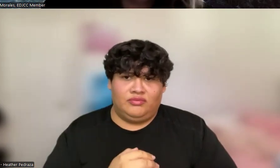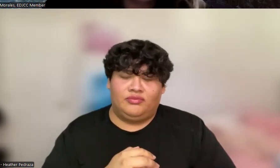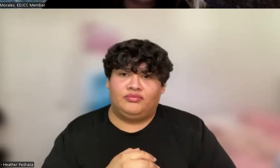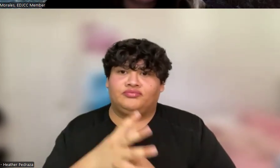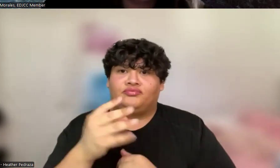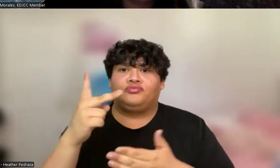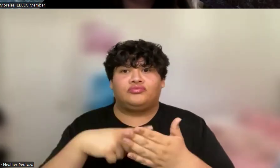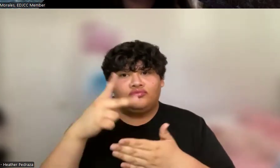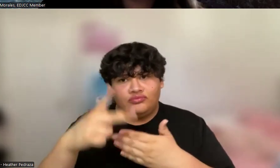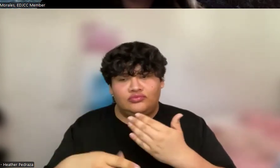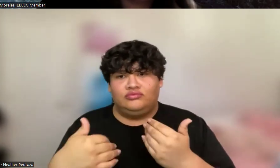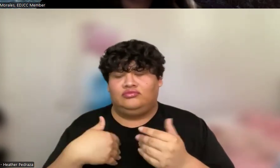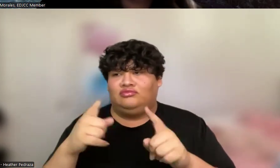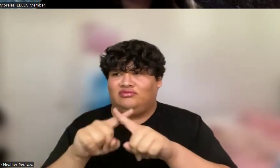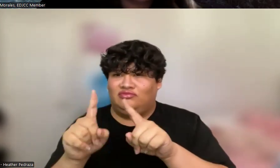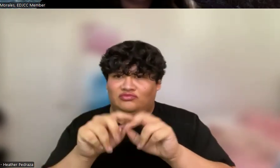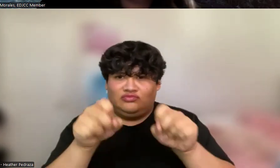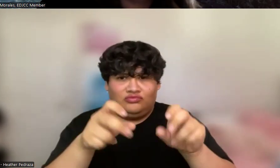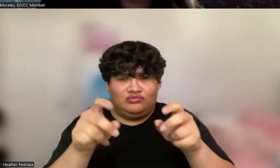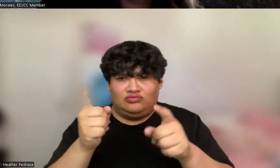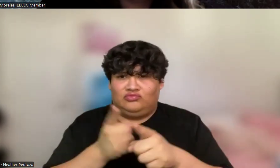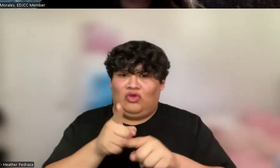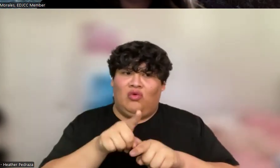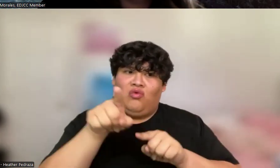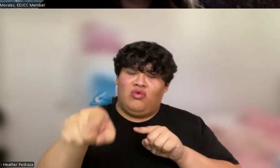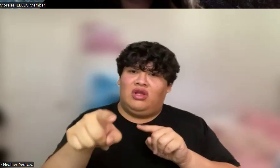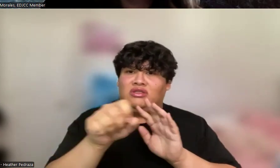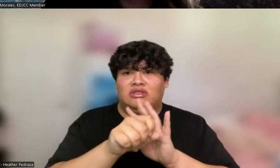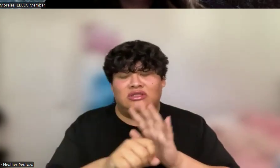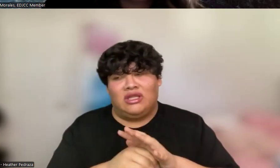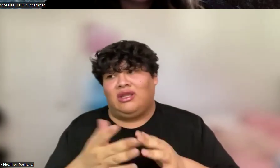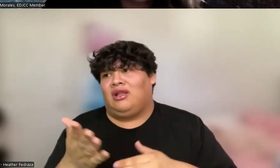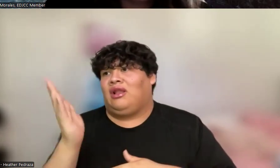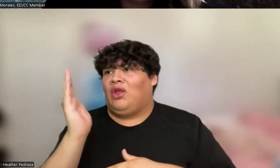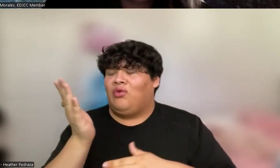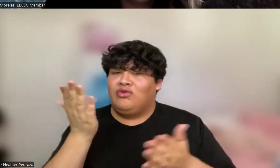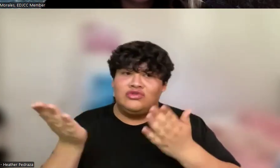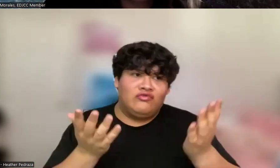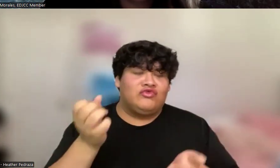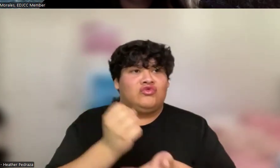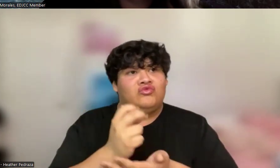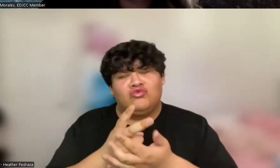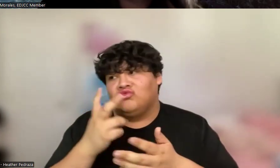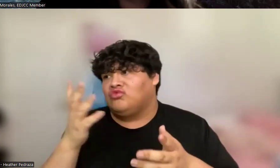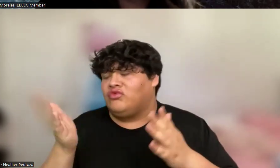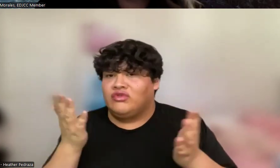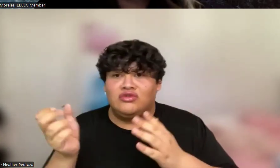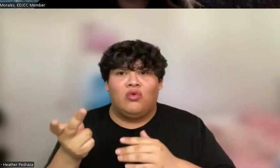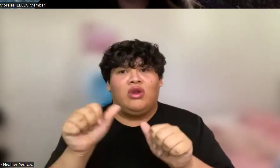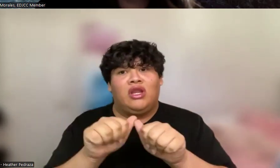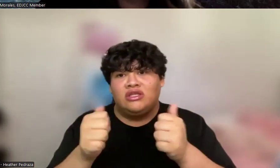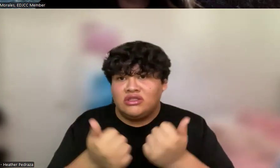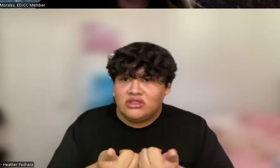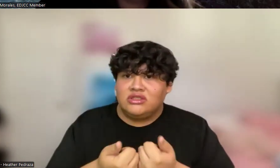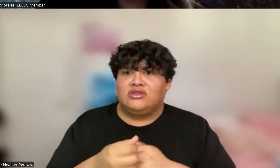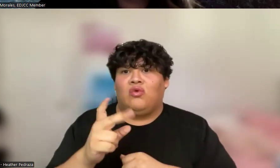in various departments across the state, can live in health services, social services agency, or even be a